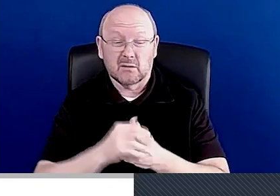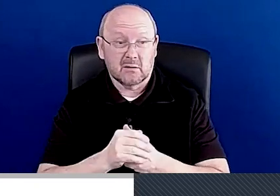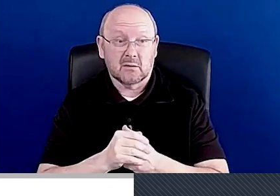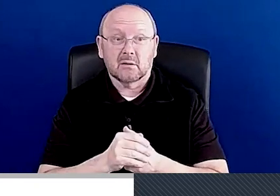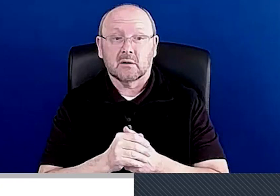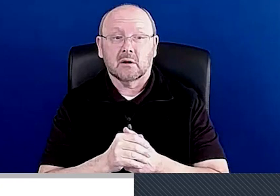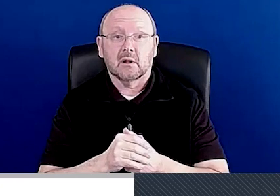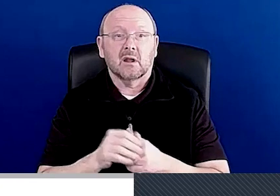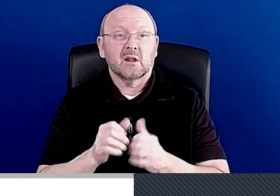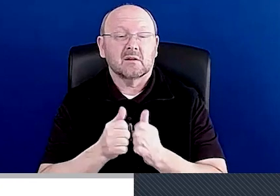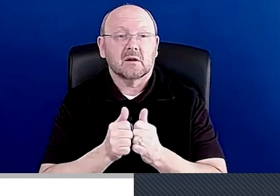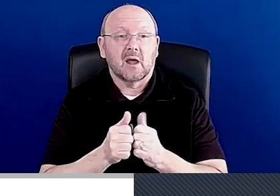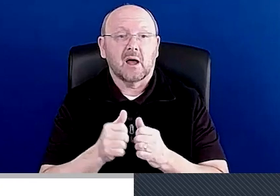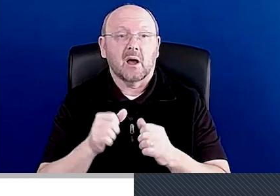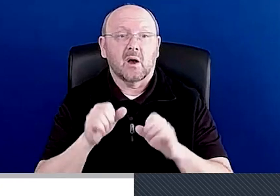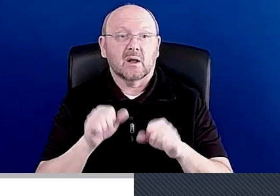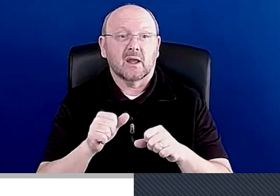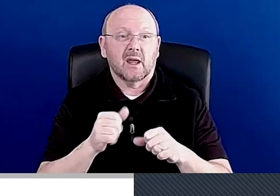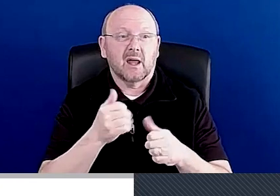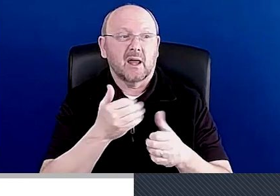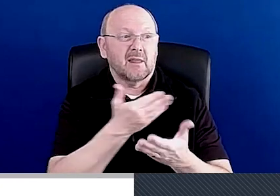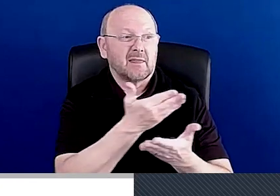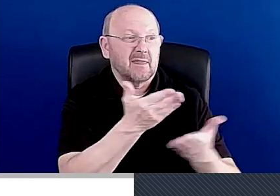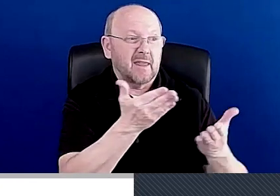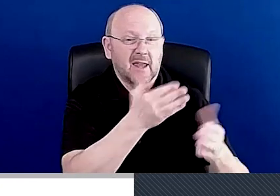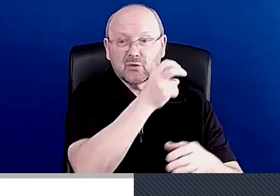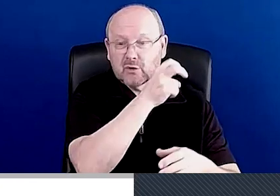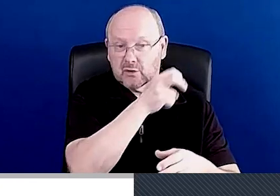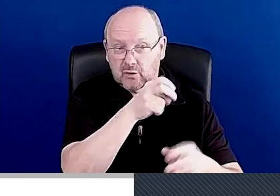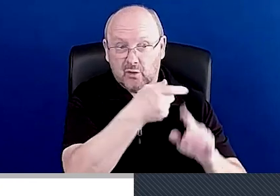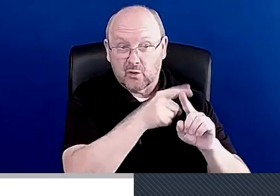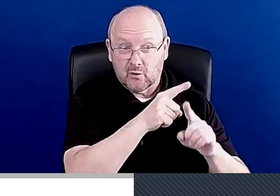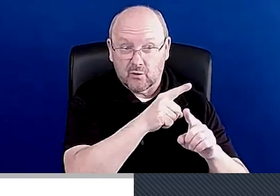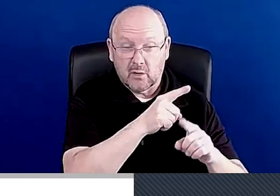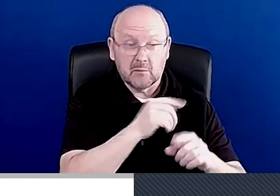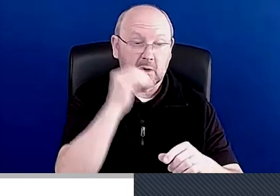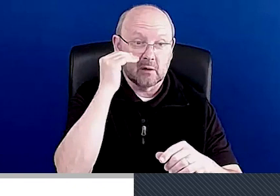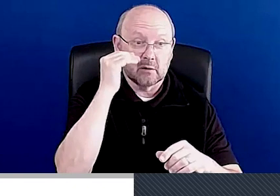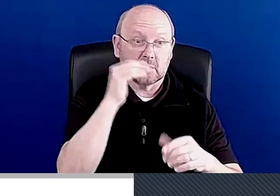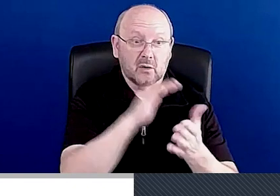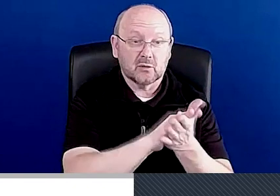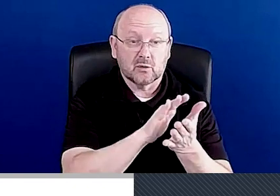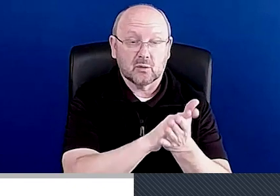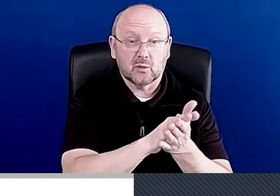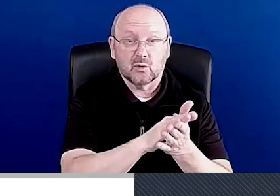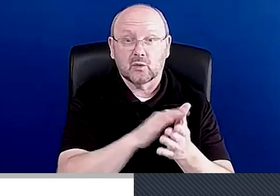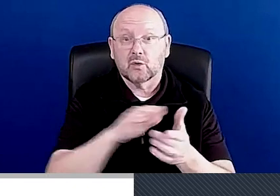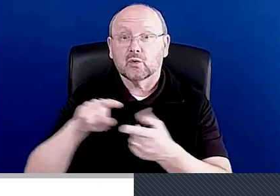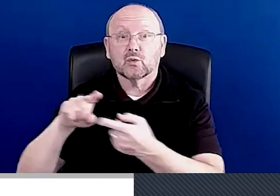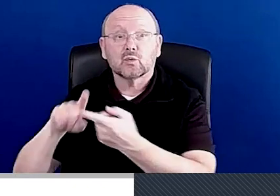us all to transition students from adult schools and other agencies